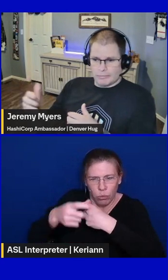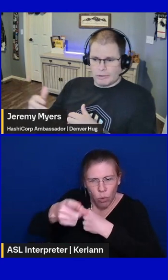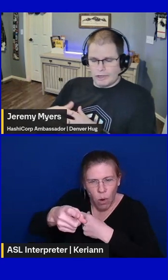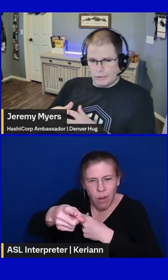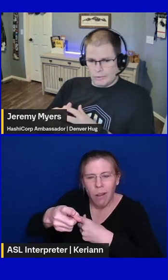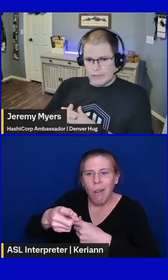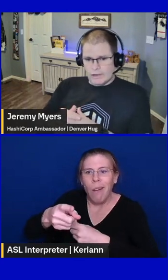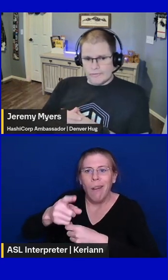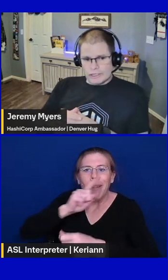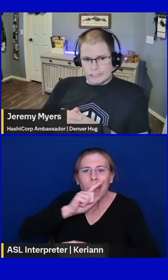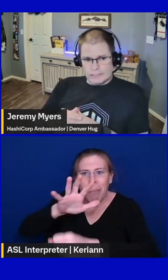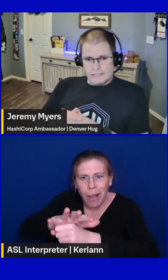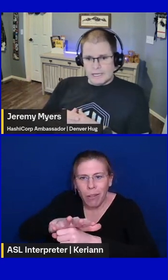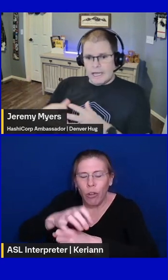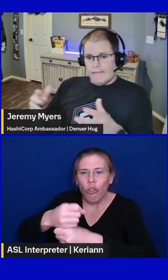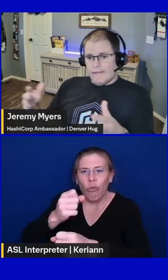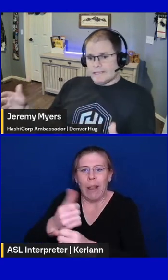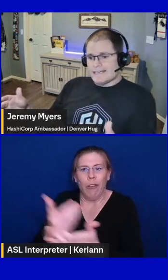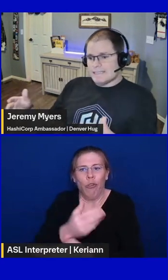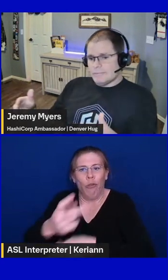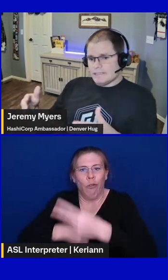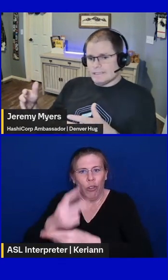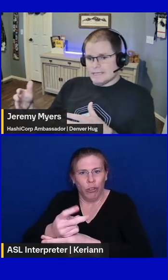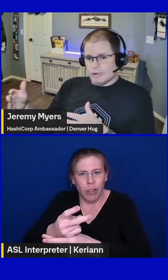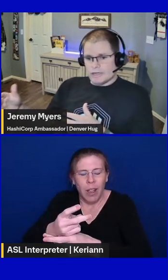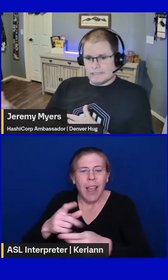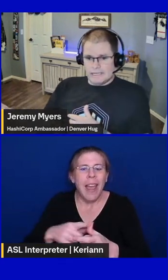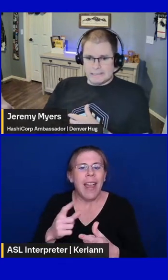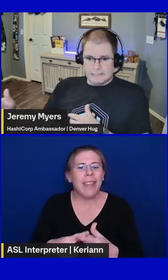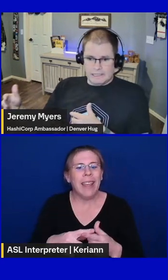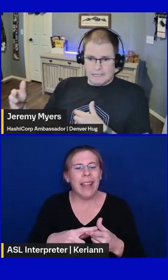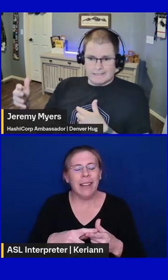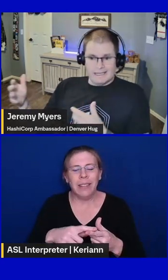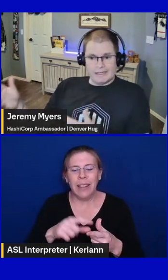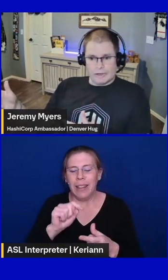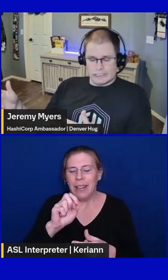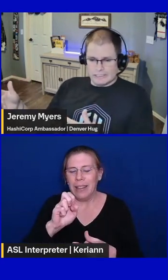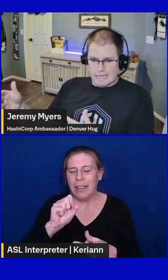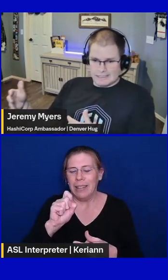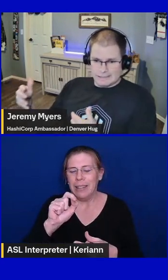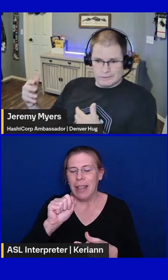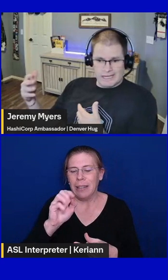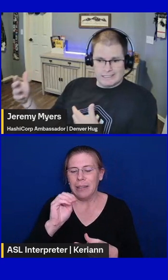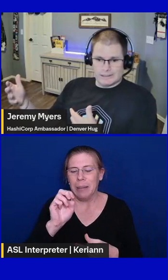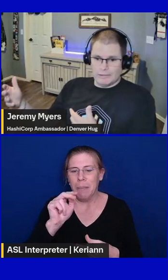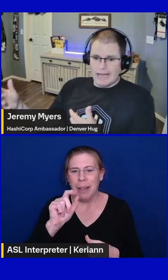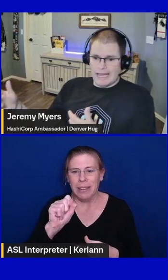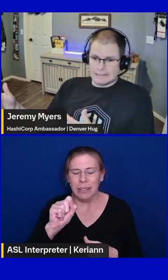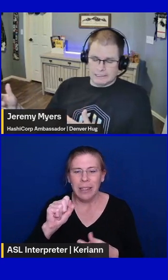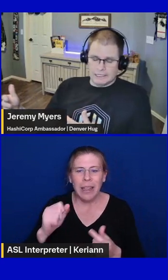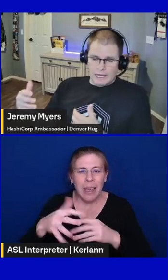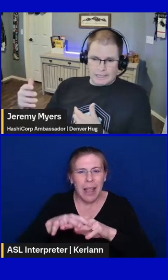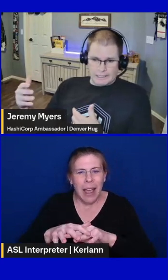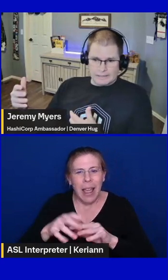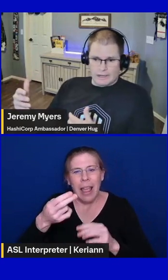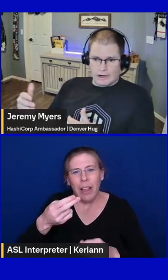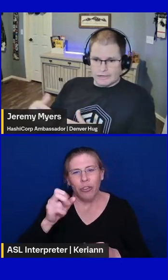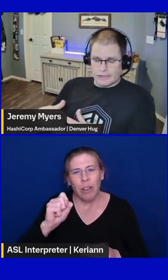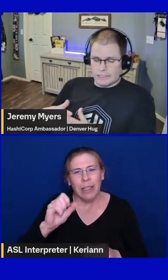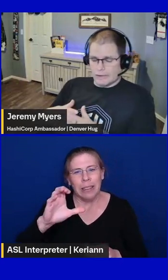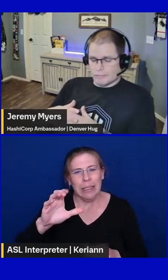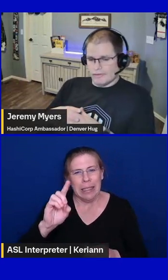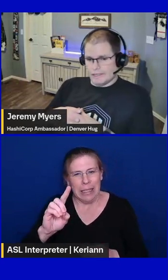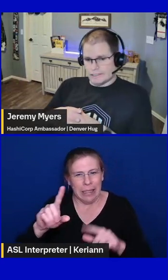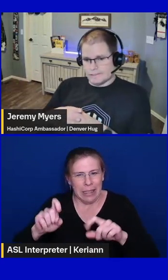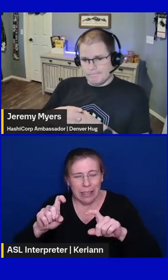them and create new versions, and then test them as part of CI/CD as integration testing, so testing them nightly against